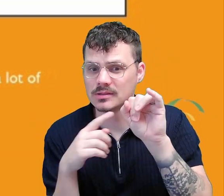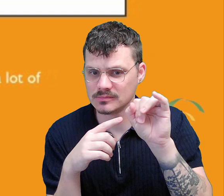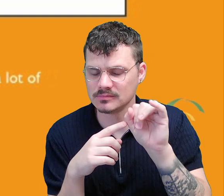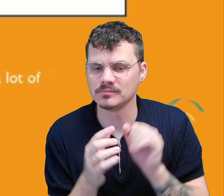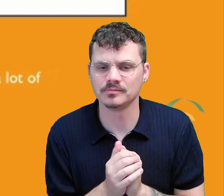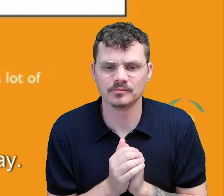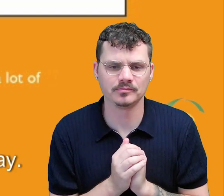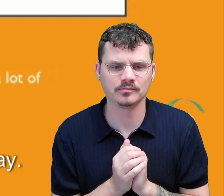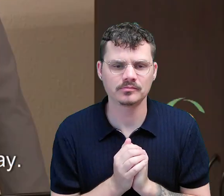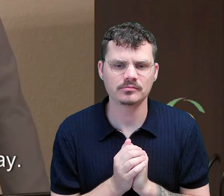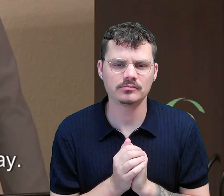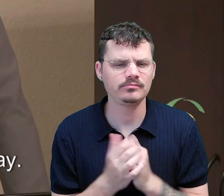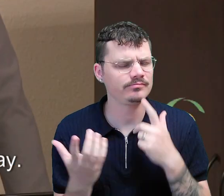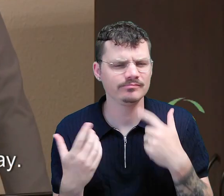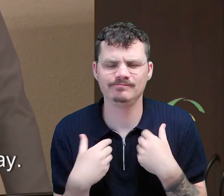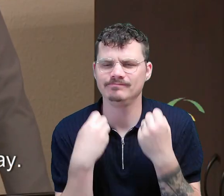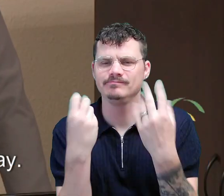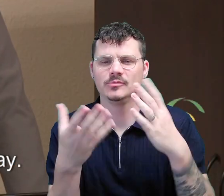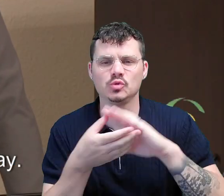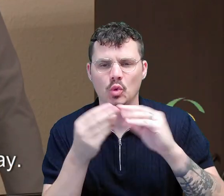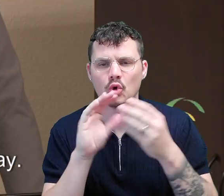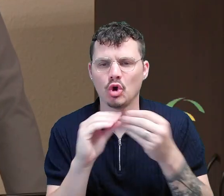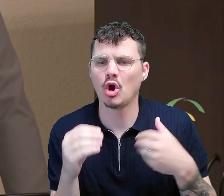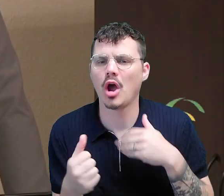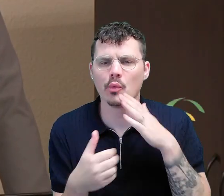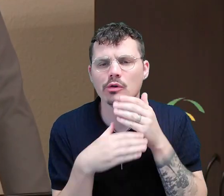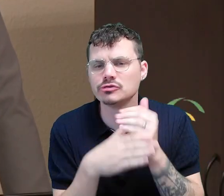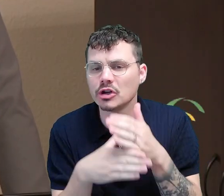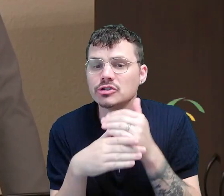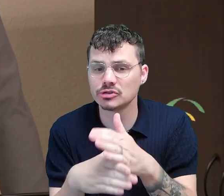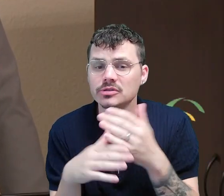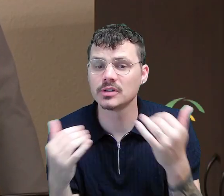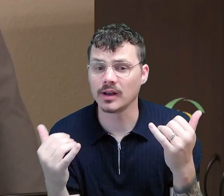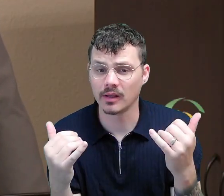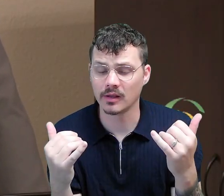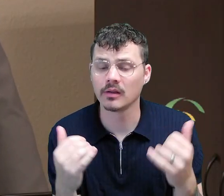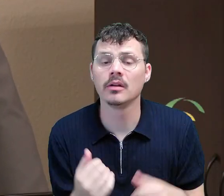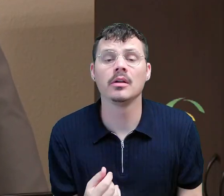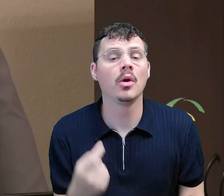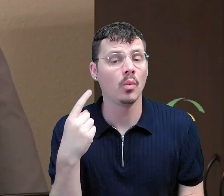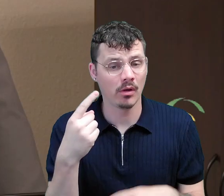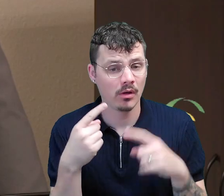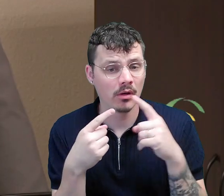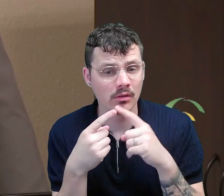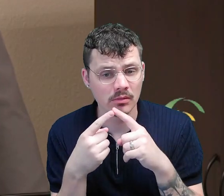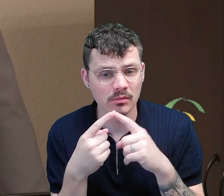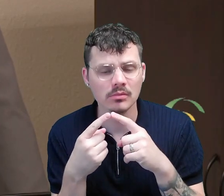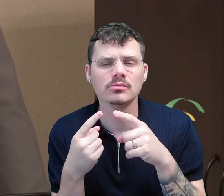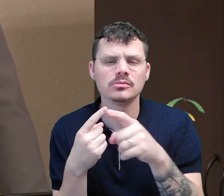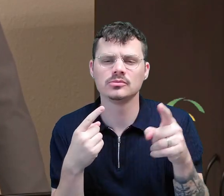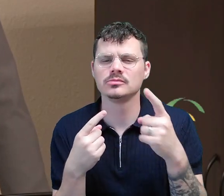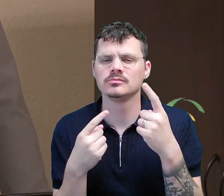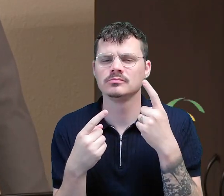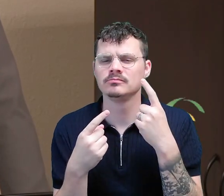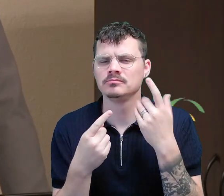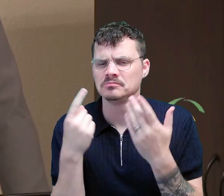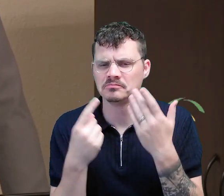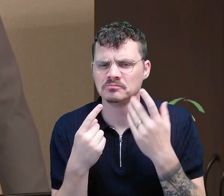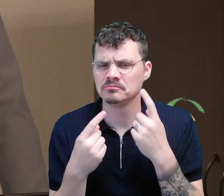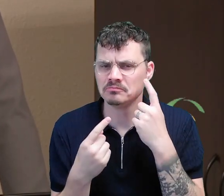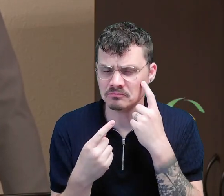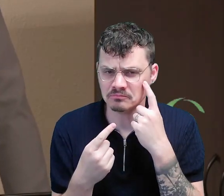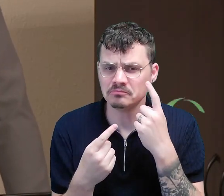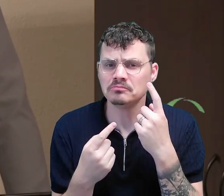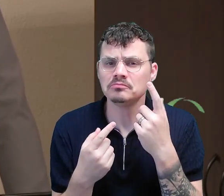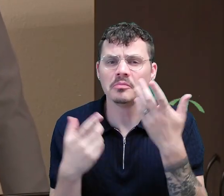have a number of stories I'll be sharing today. One, you have just heard if